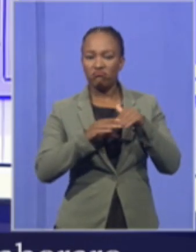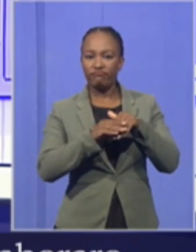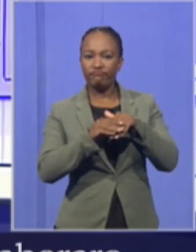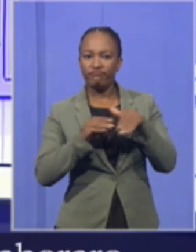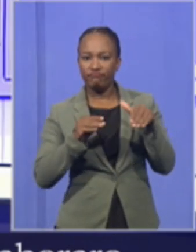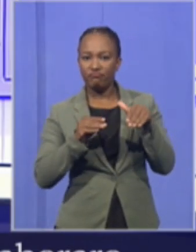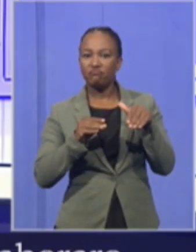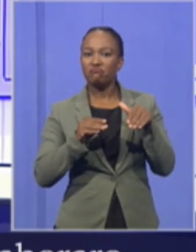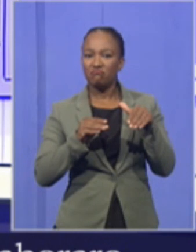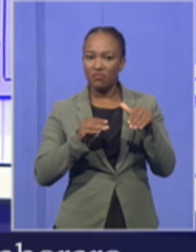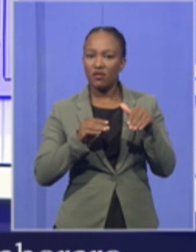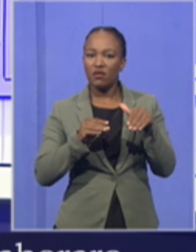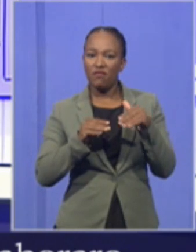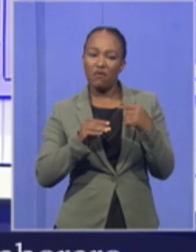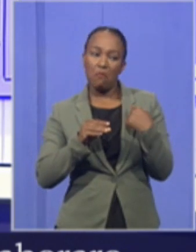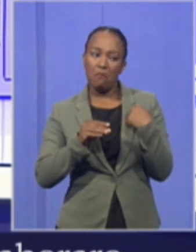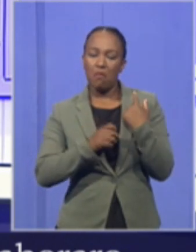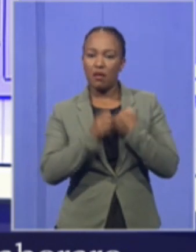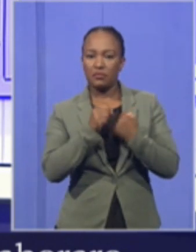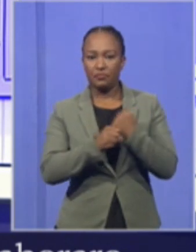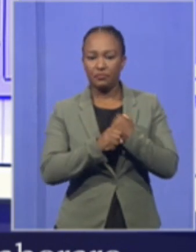golotswe ka beili wa gola.